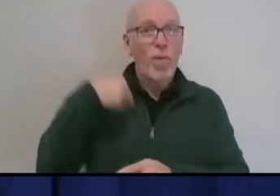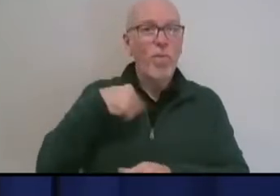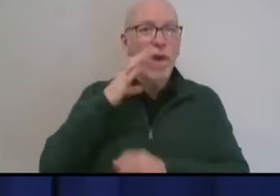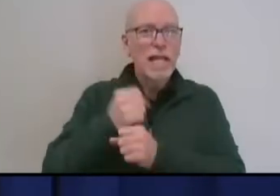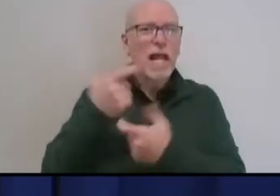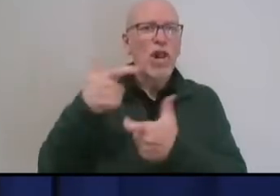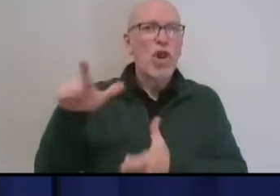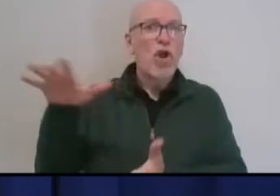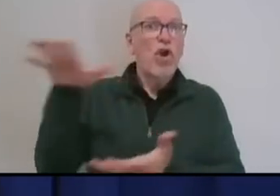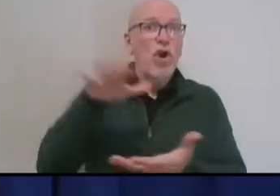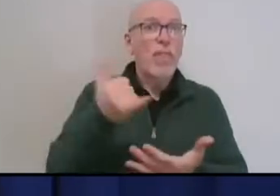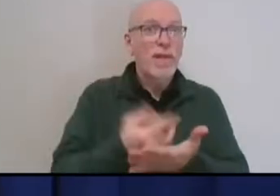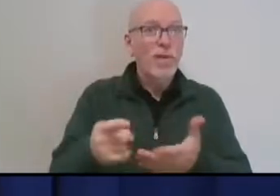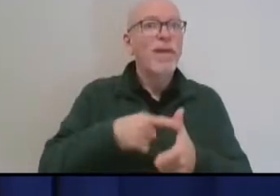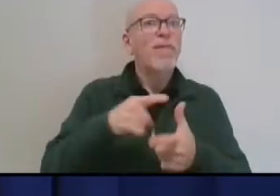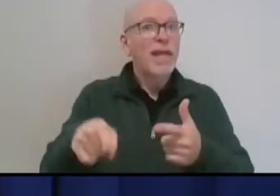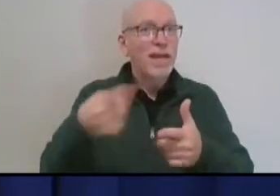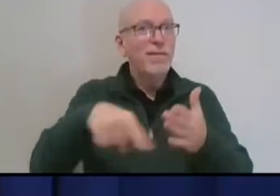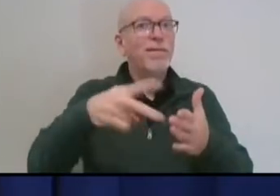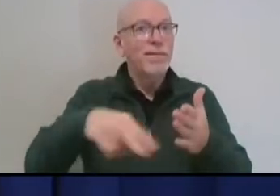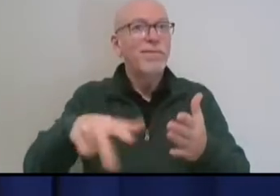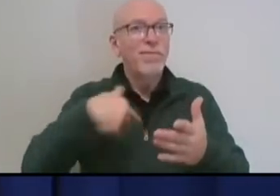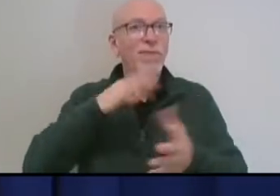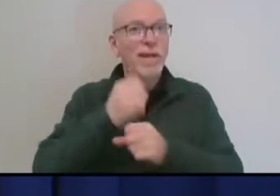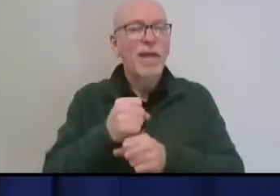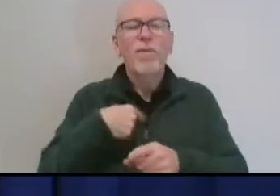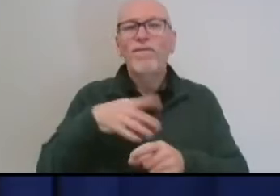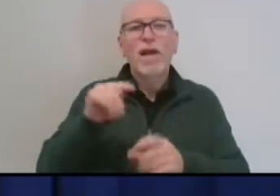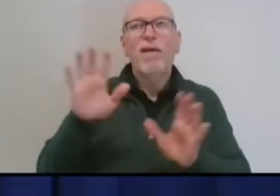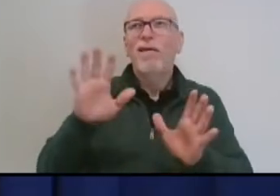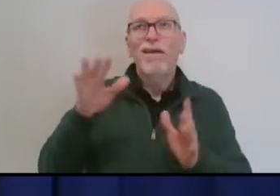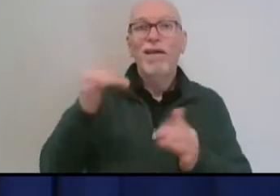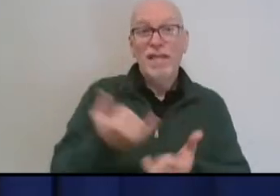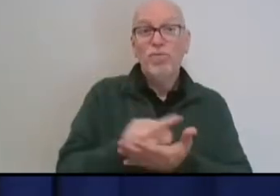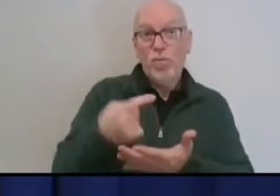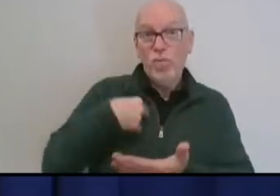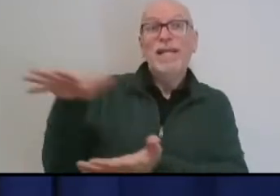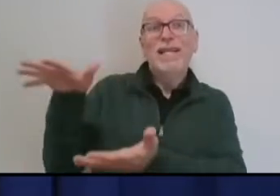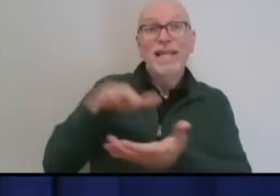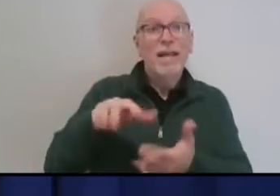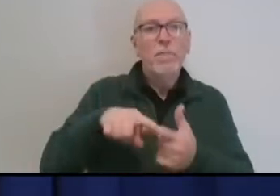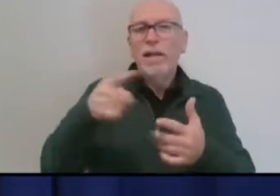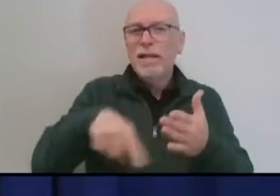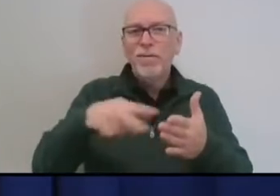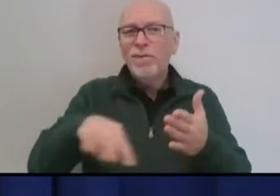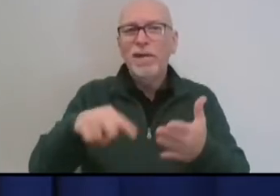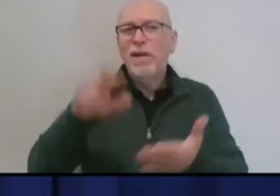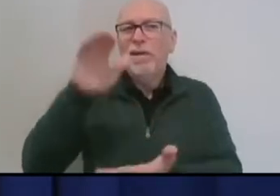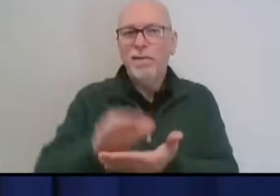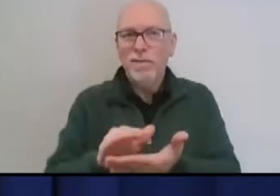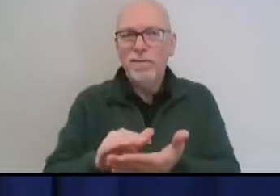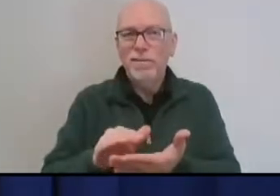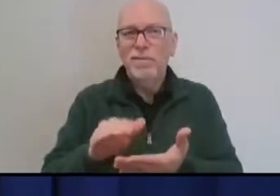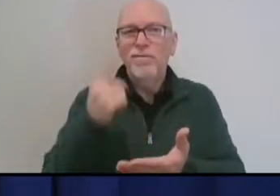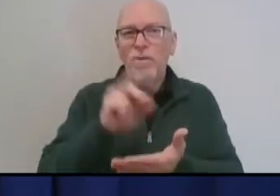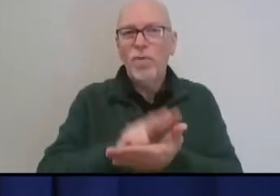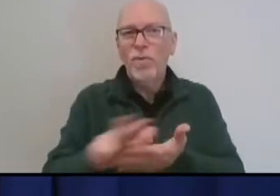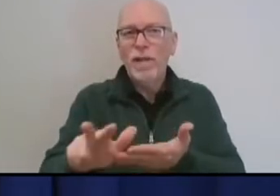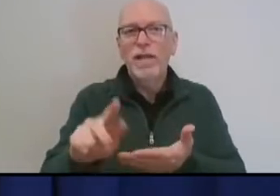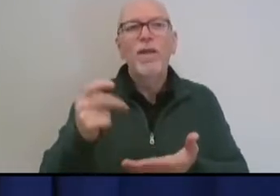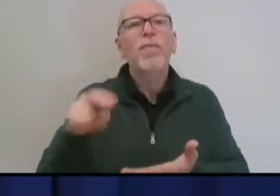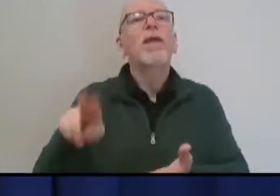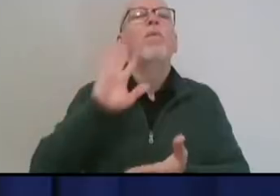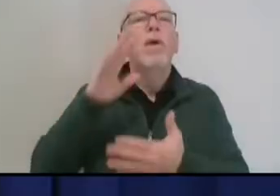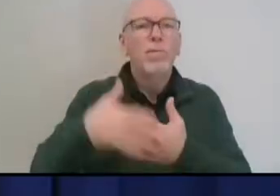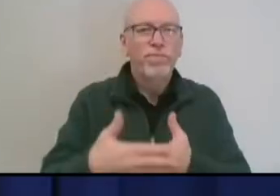then some each of the next 2 to 3 weeks, and then found out shortly thereafter that we weren't going to be getting any for the next 3 weeks. So we really